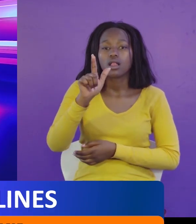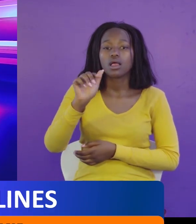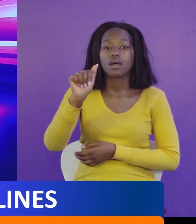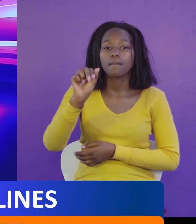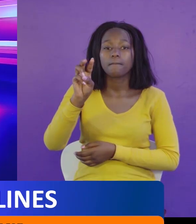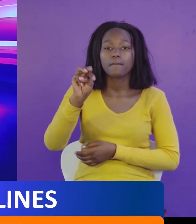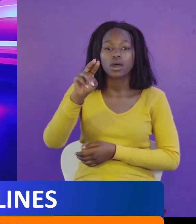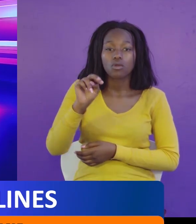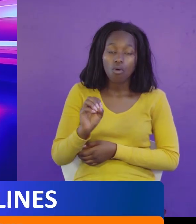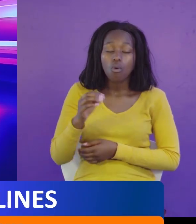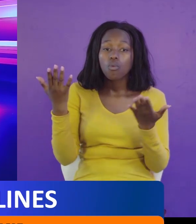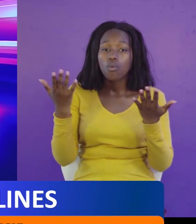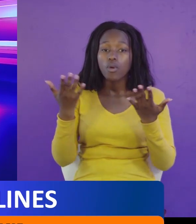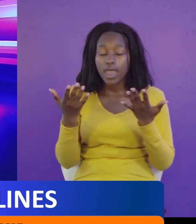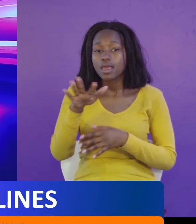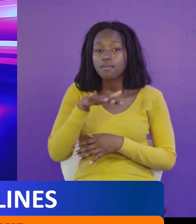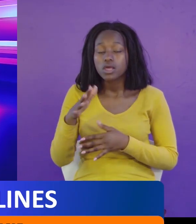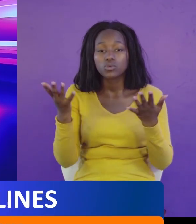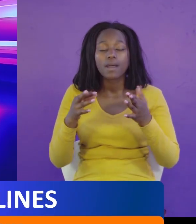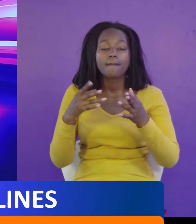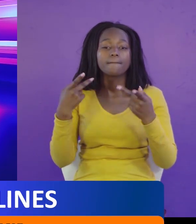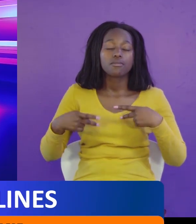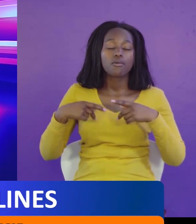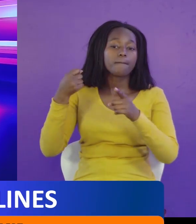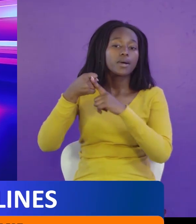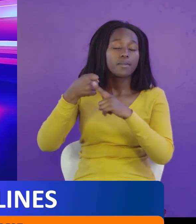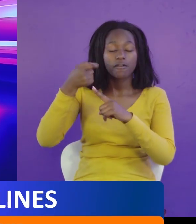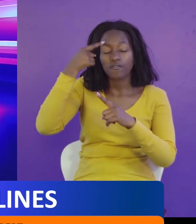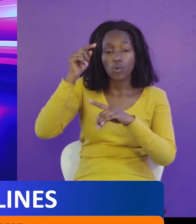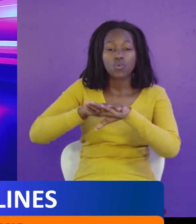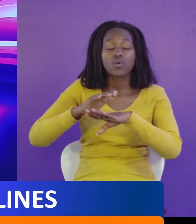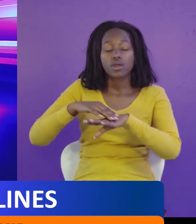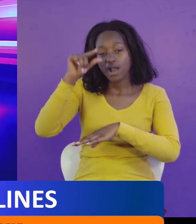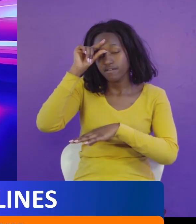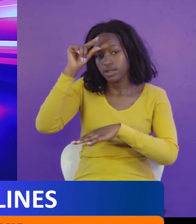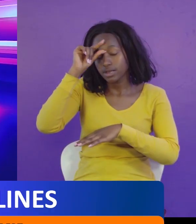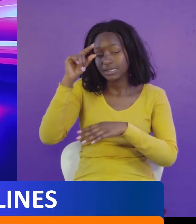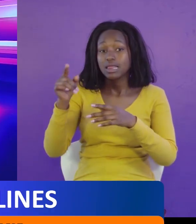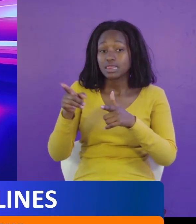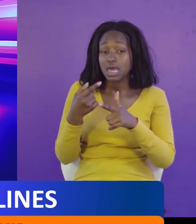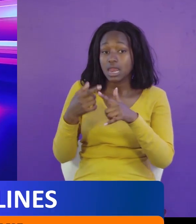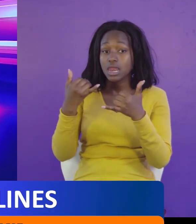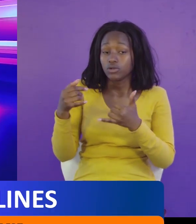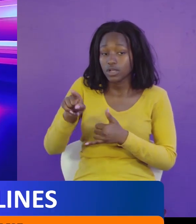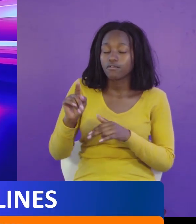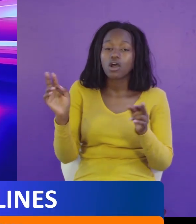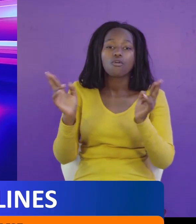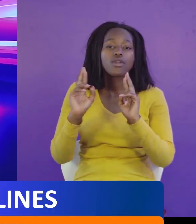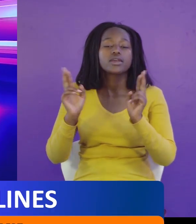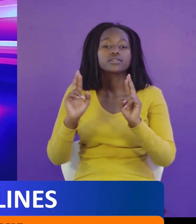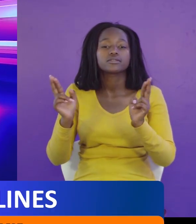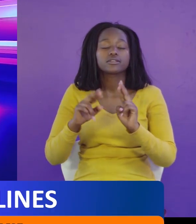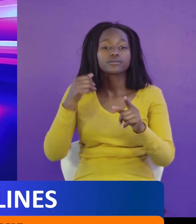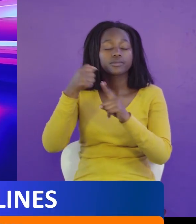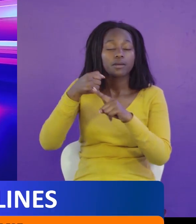Kenya's struggle for good governance, says the decision to vie for the top seat is informed by the desire to